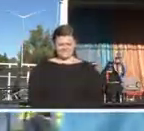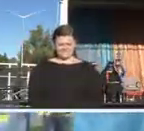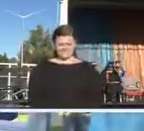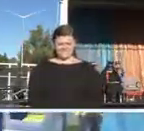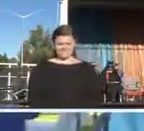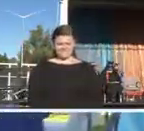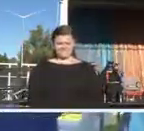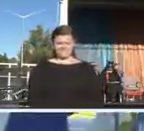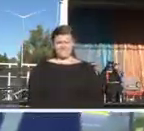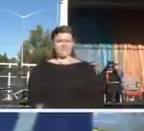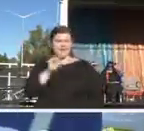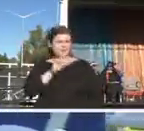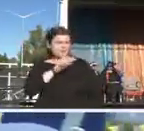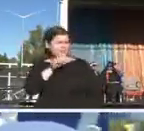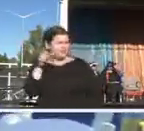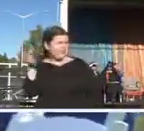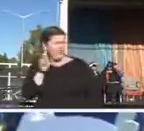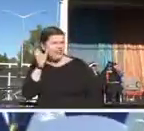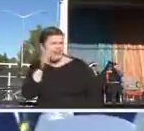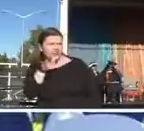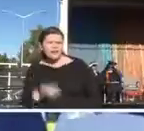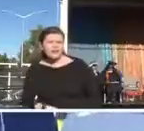I'm not sure they heard you.